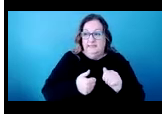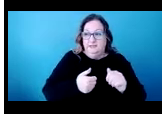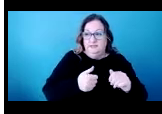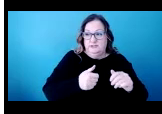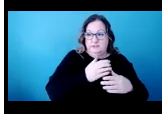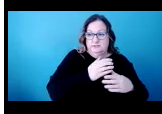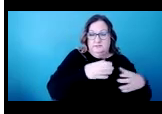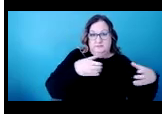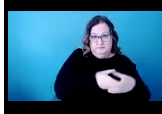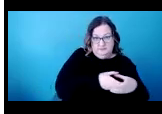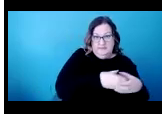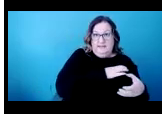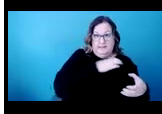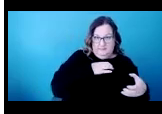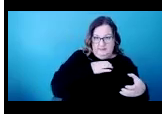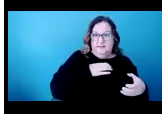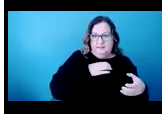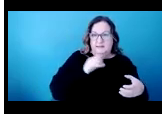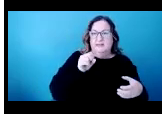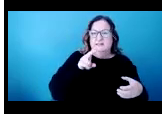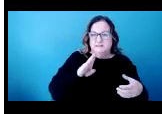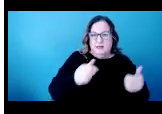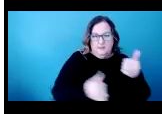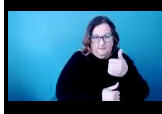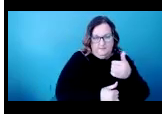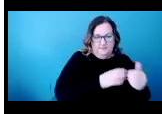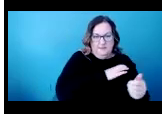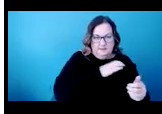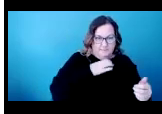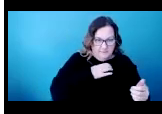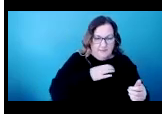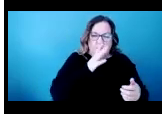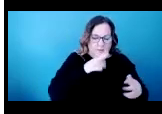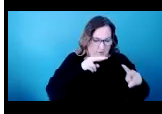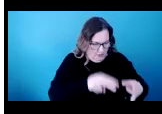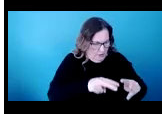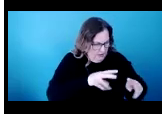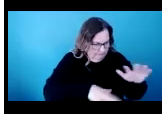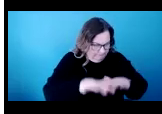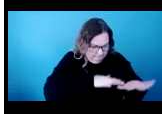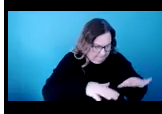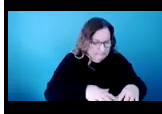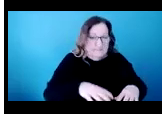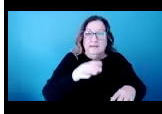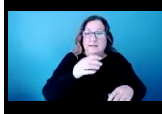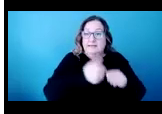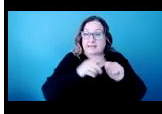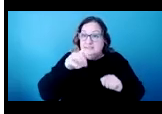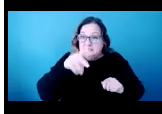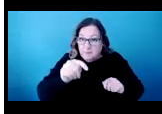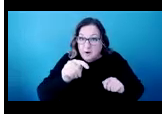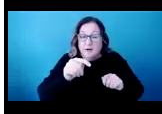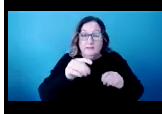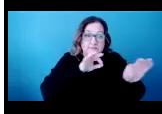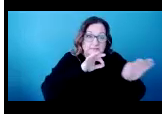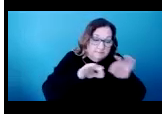responsible for. So every year they kind of take a deep dive into it. They hear from the departments, they hear from the public on what everyone thinks